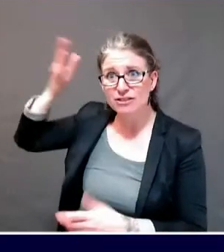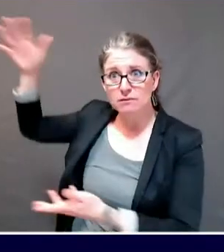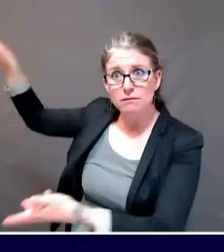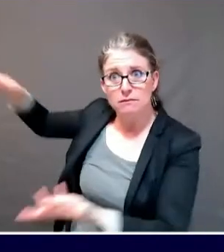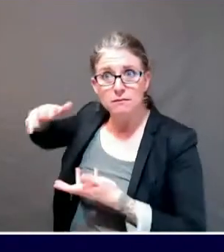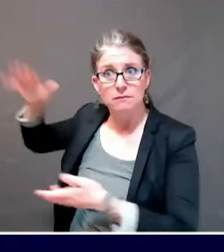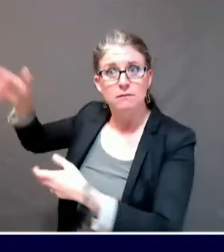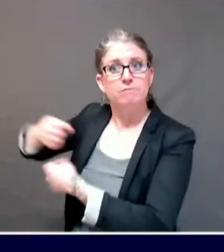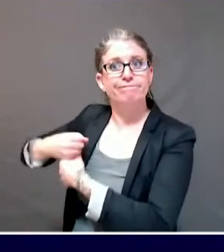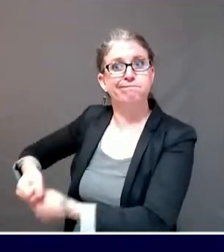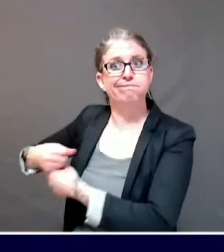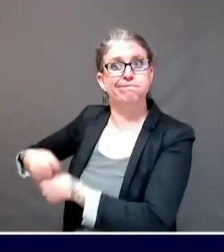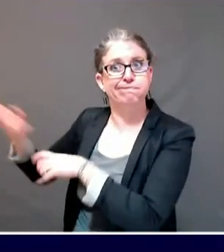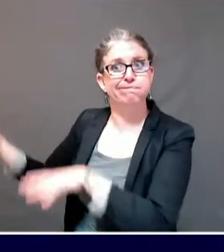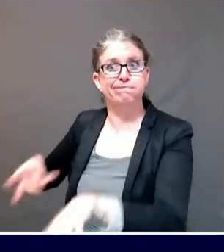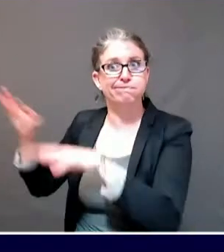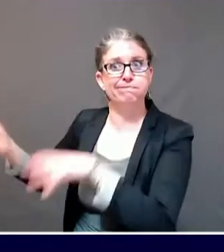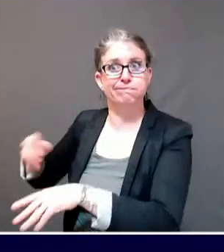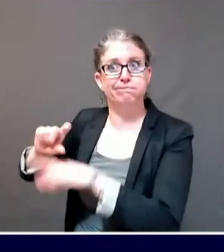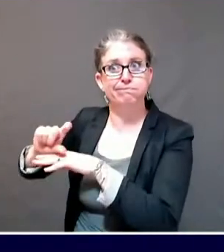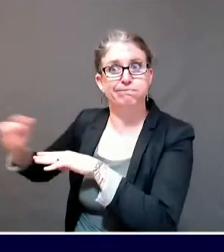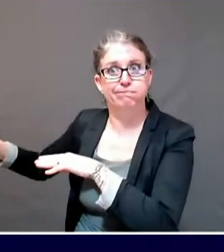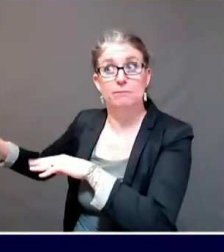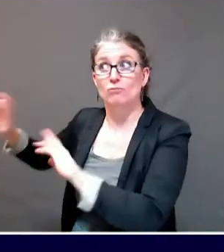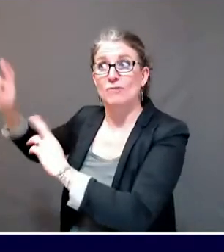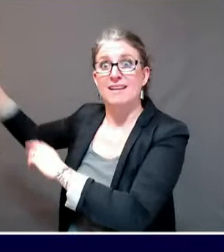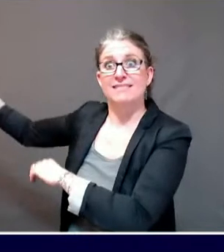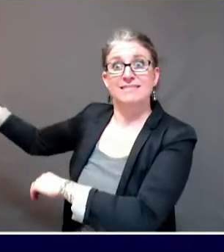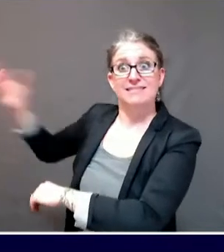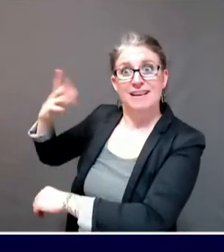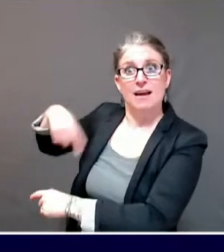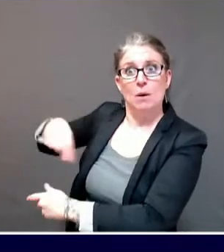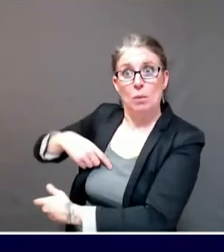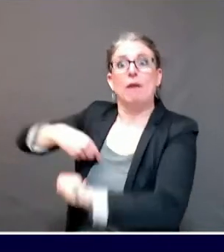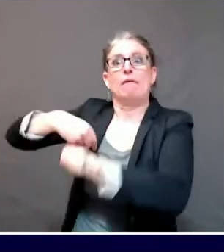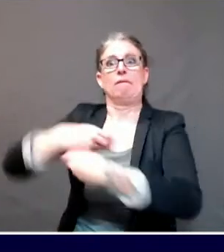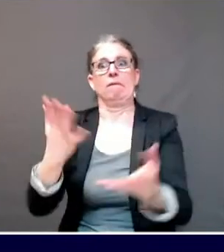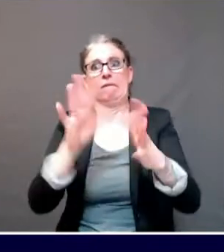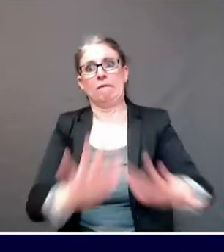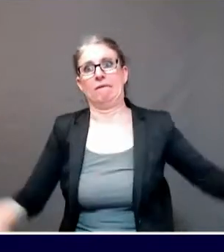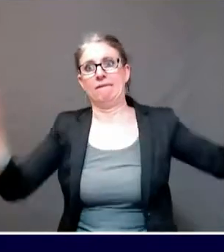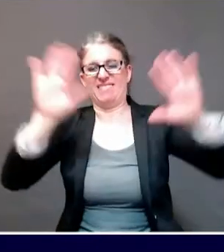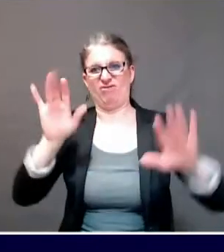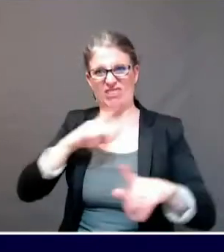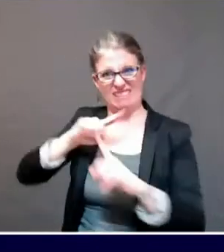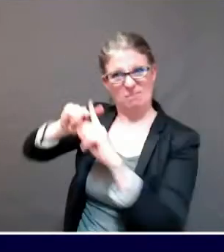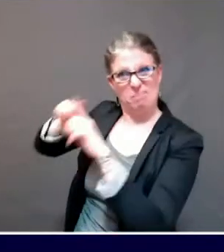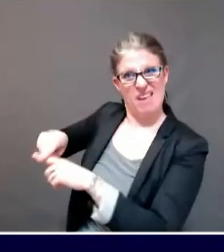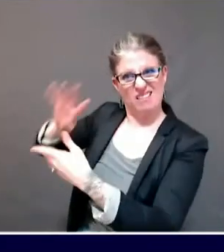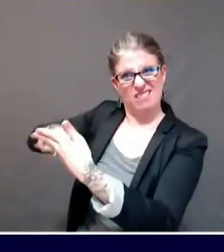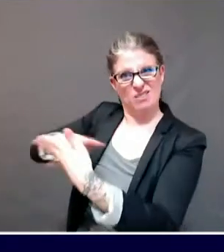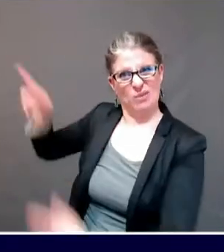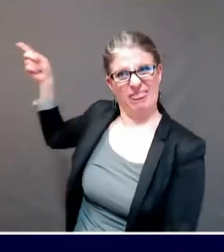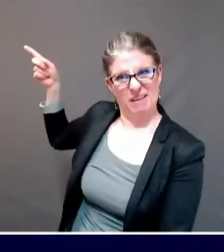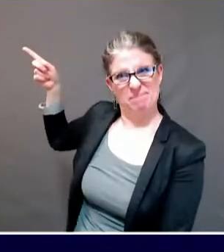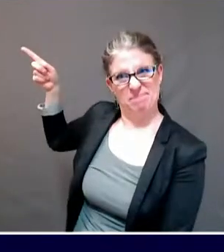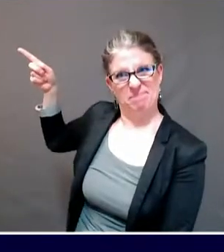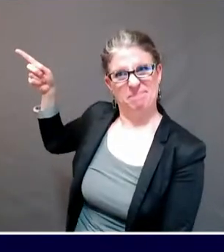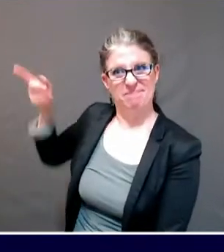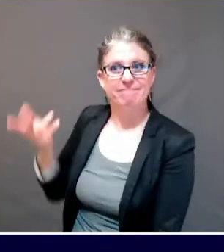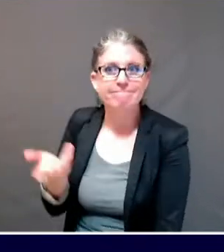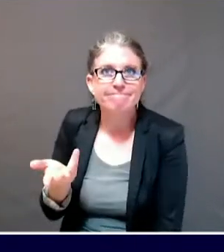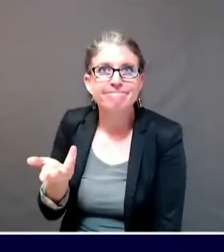the supply of vaccine that Maine has received, that all states have received, is not what we were hoping for. It